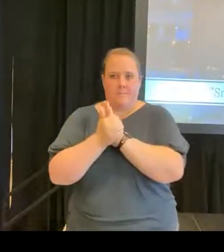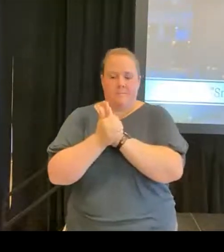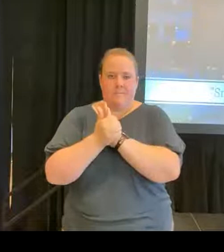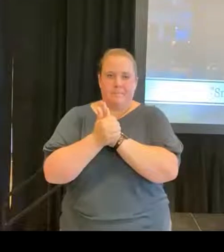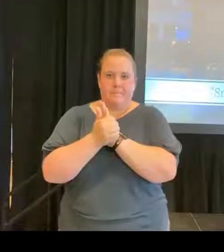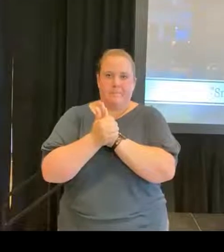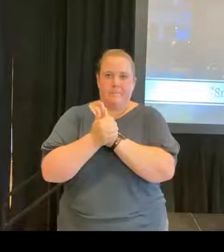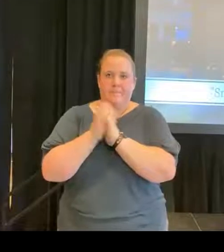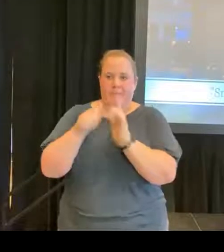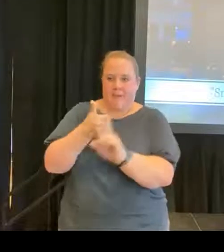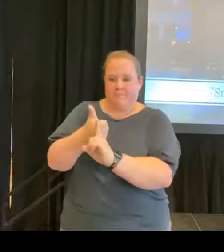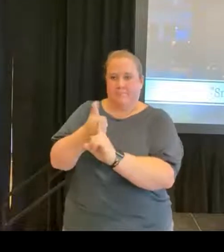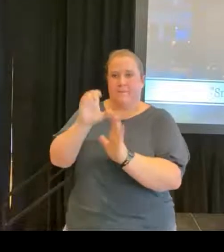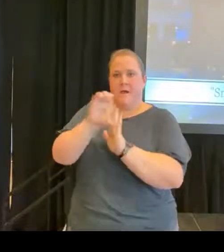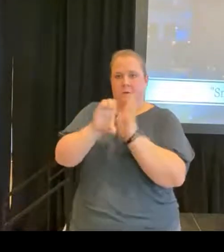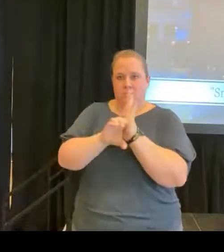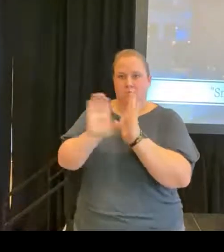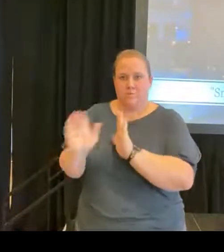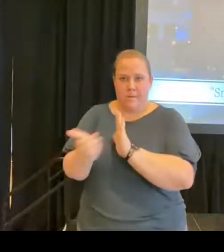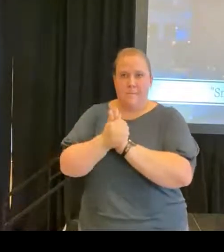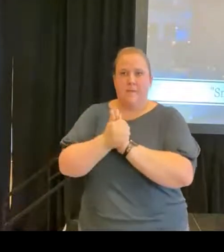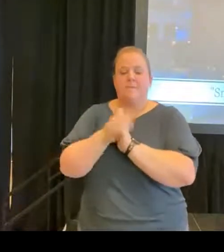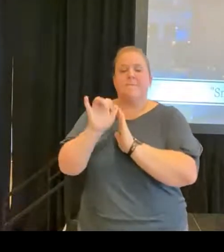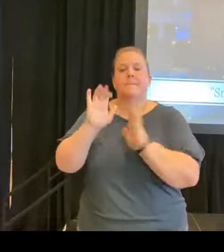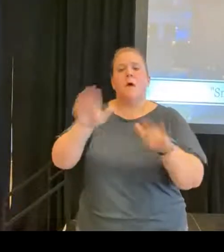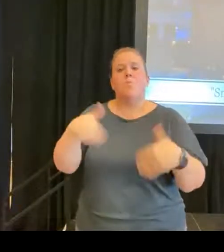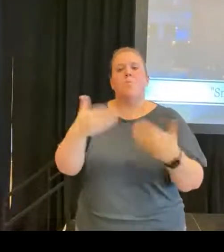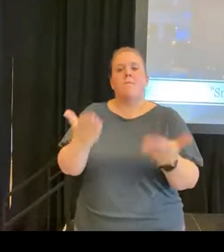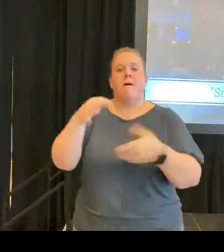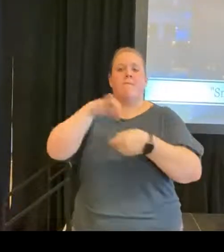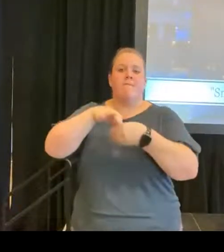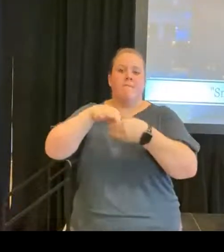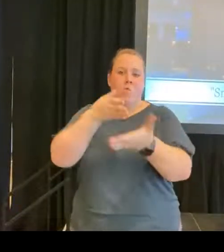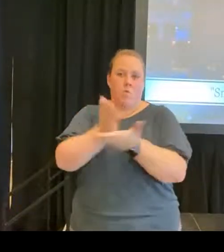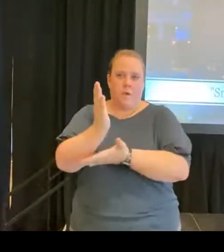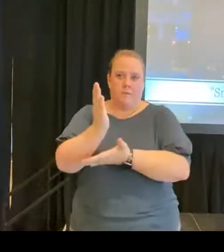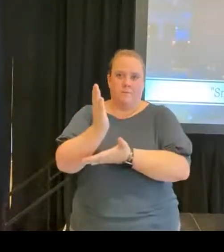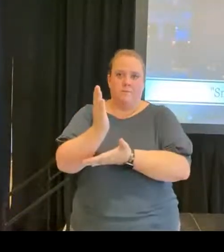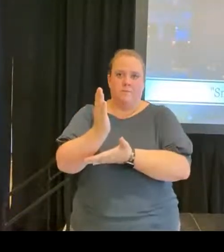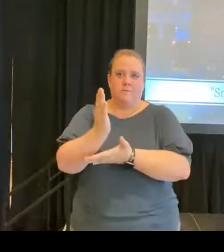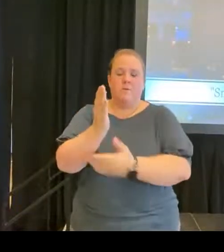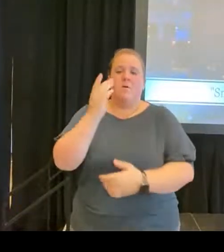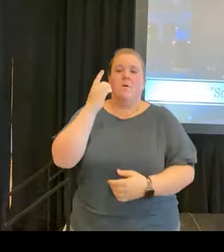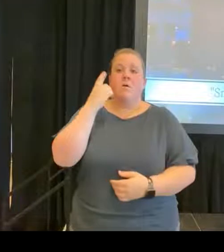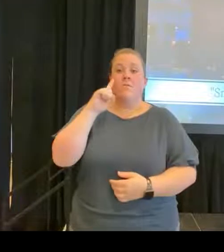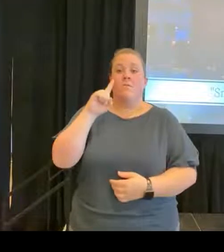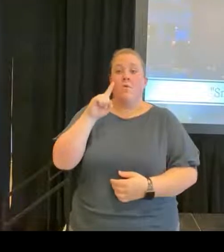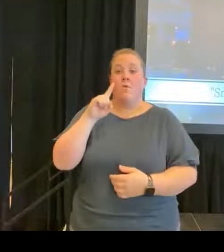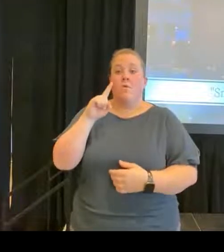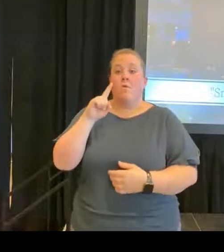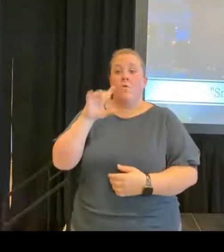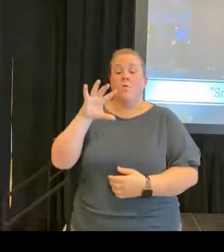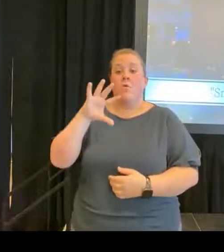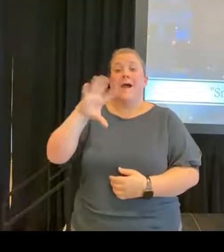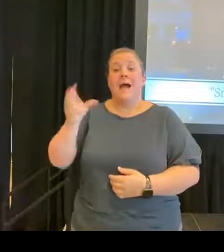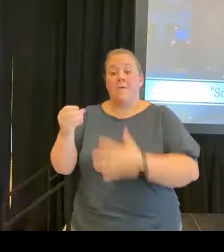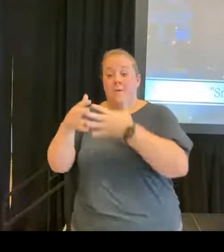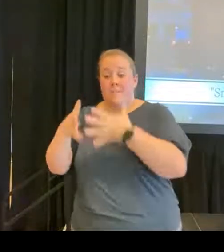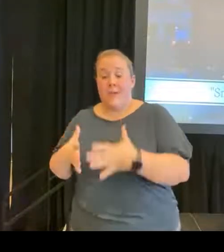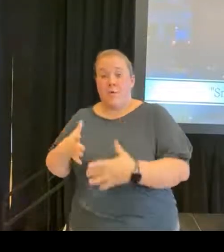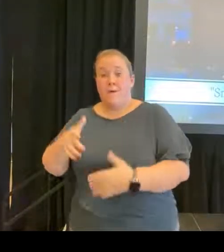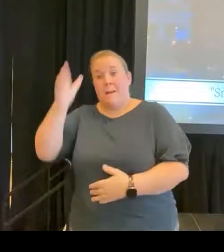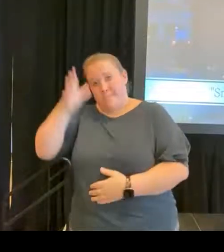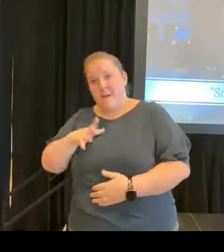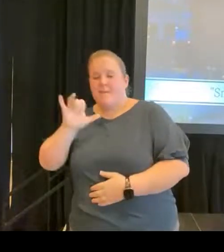is that constitutional amendment that provides voting rights, not only to African American men at that